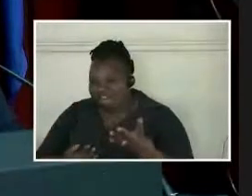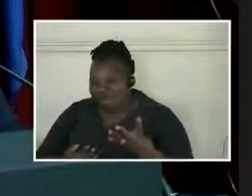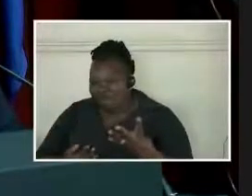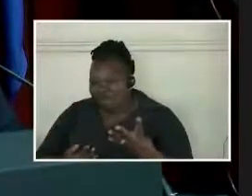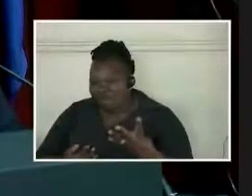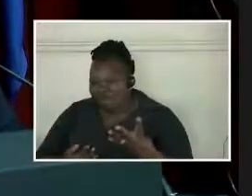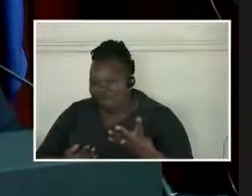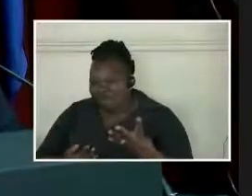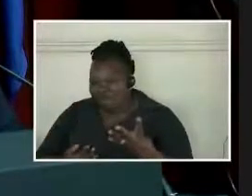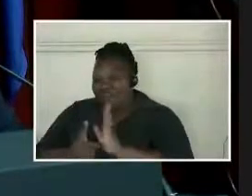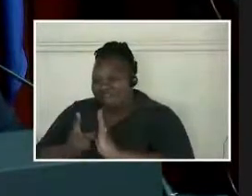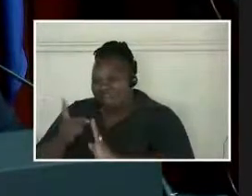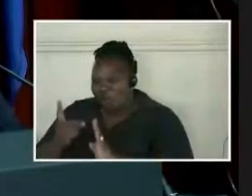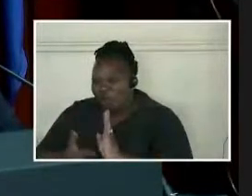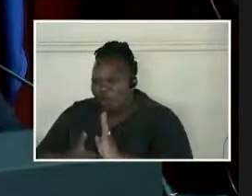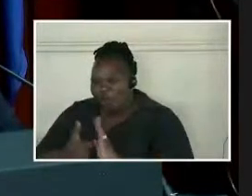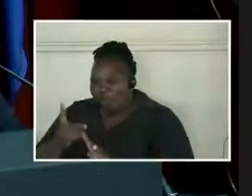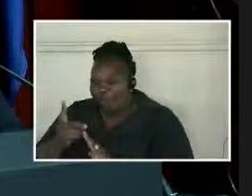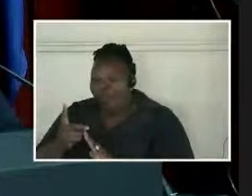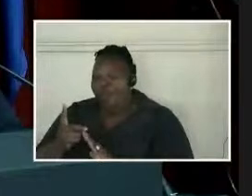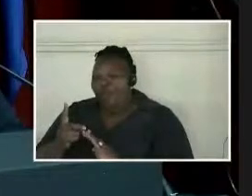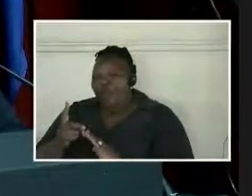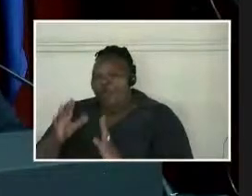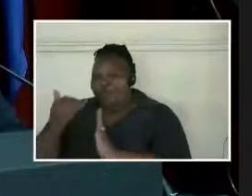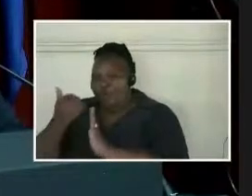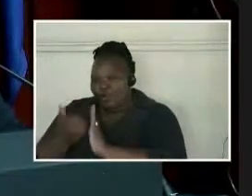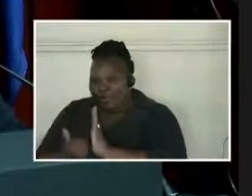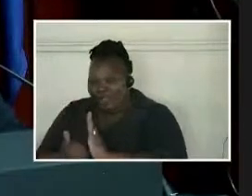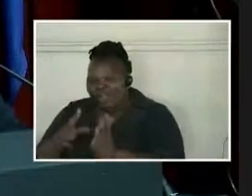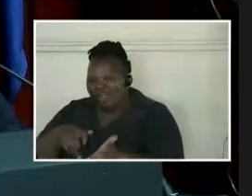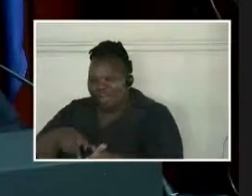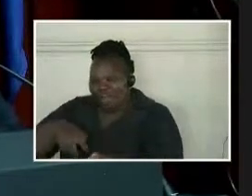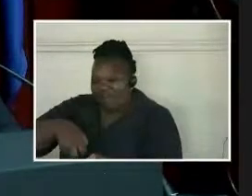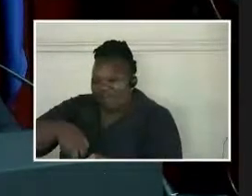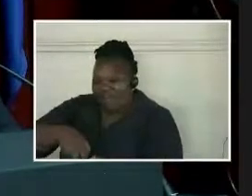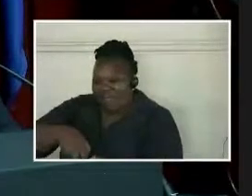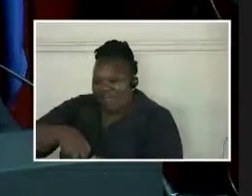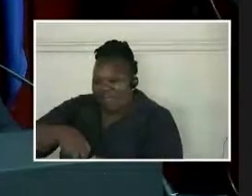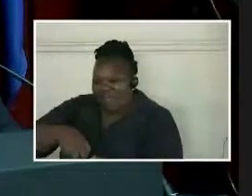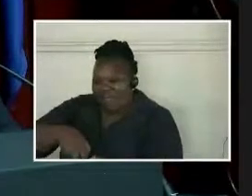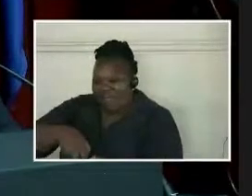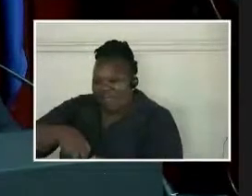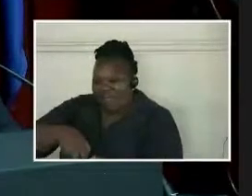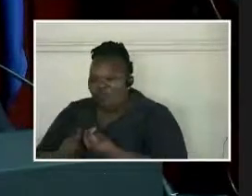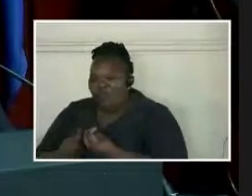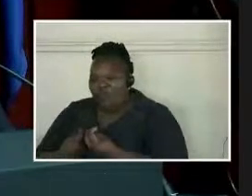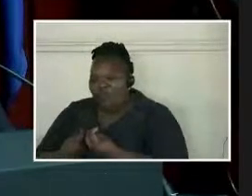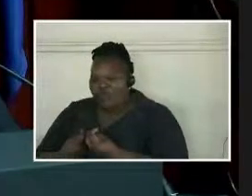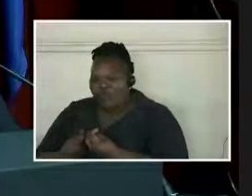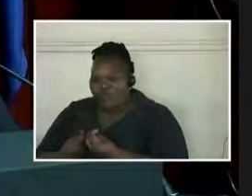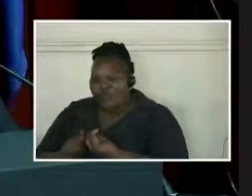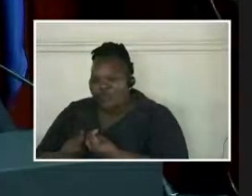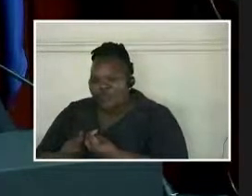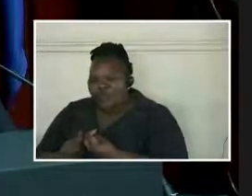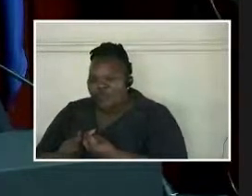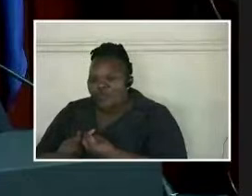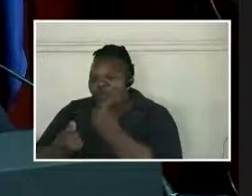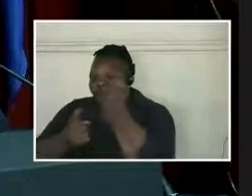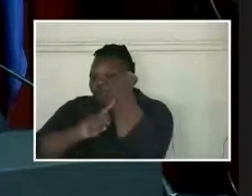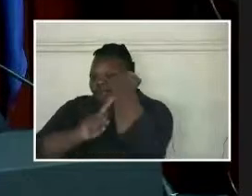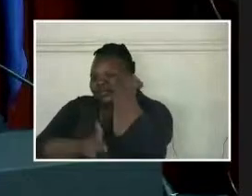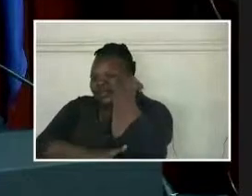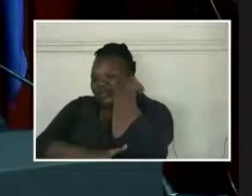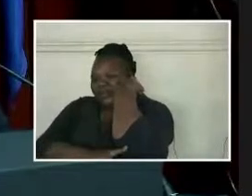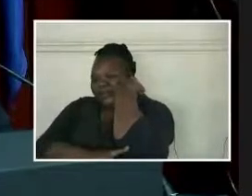develop and implement impactful programs to the vulnerable groups in line with their core mandate last